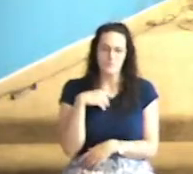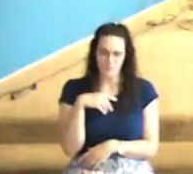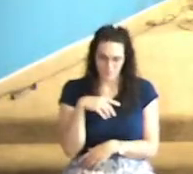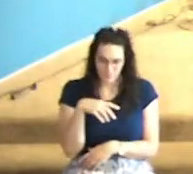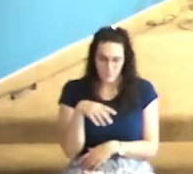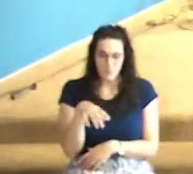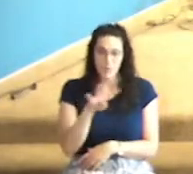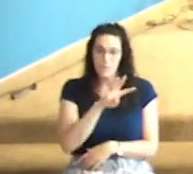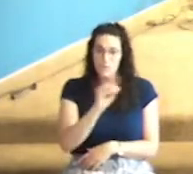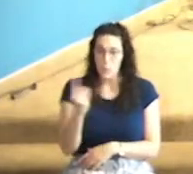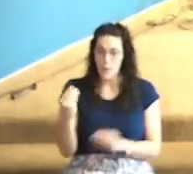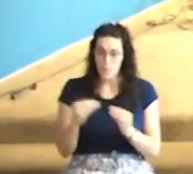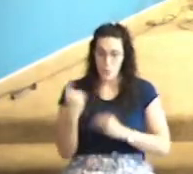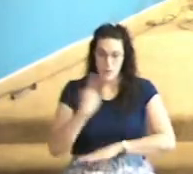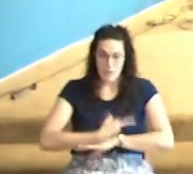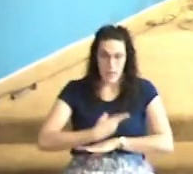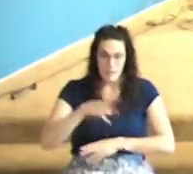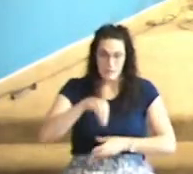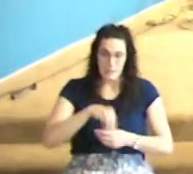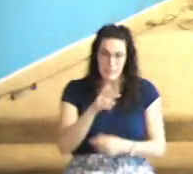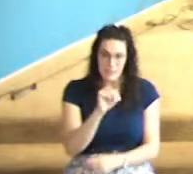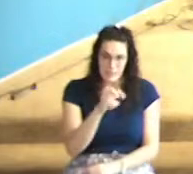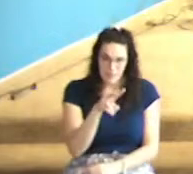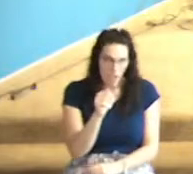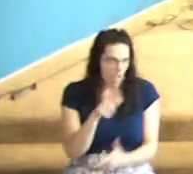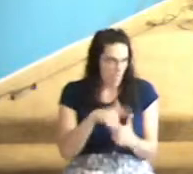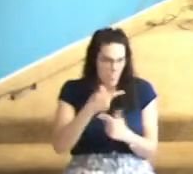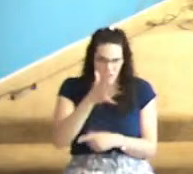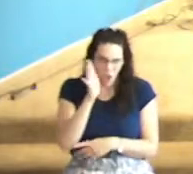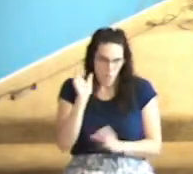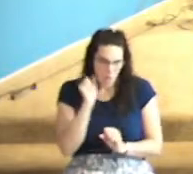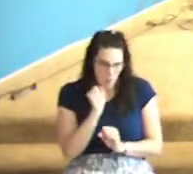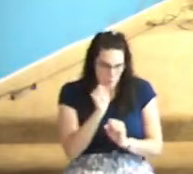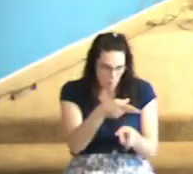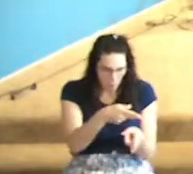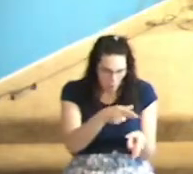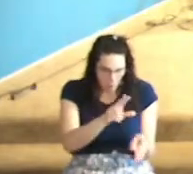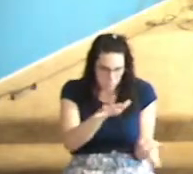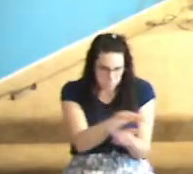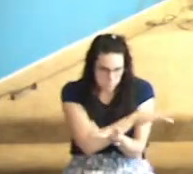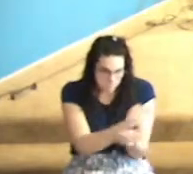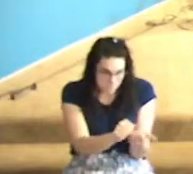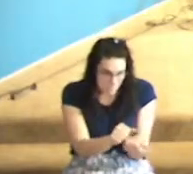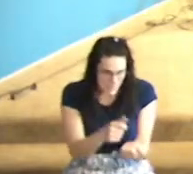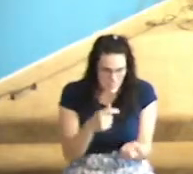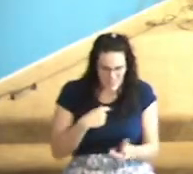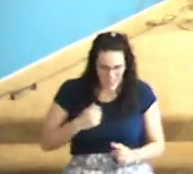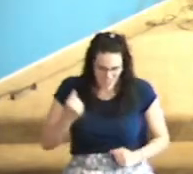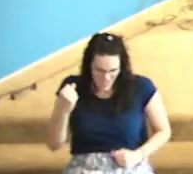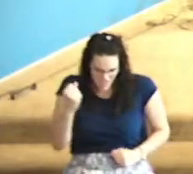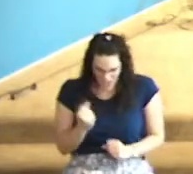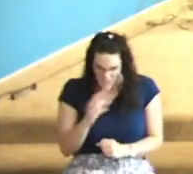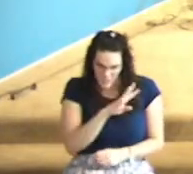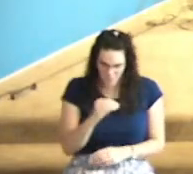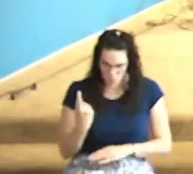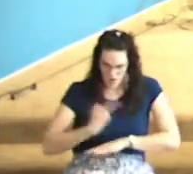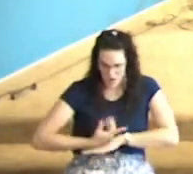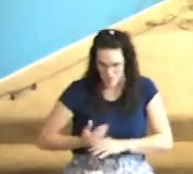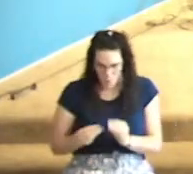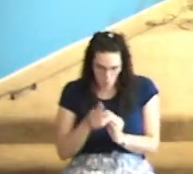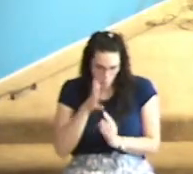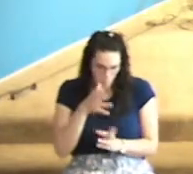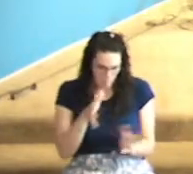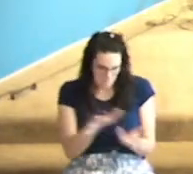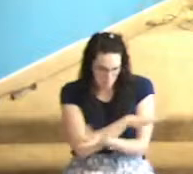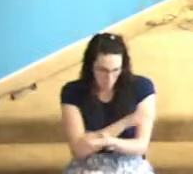this. 40 more days, Nineveh, and God is going to overthrow you. 40 more days, and you're going to get it. He was probably pretty